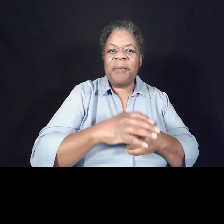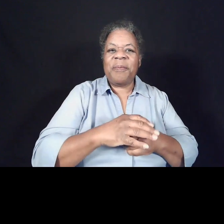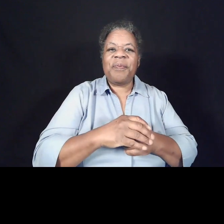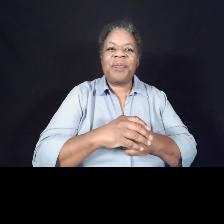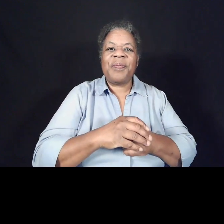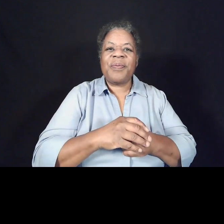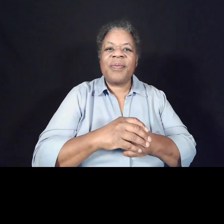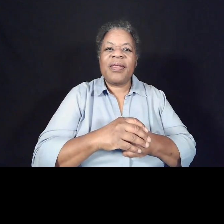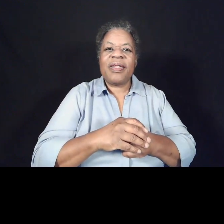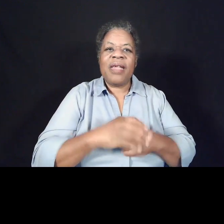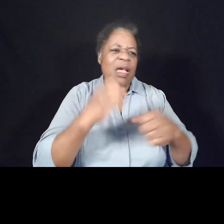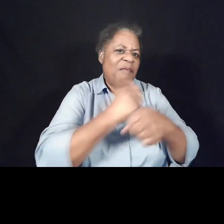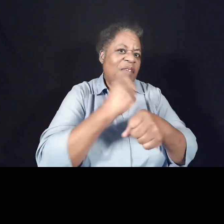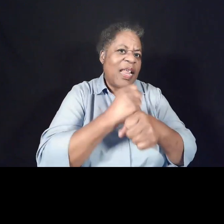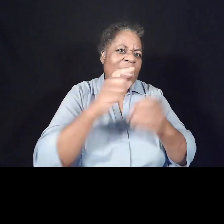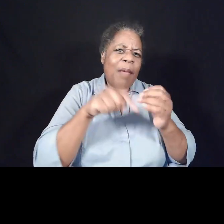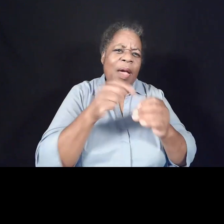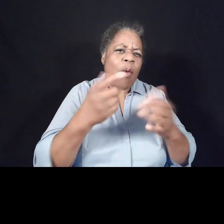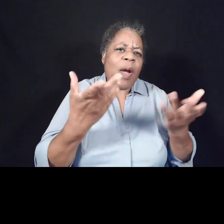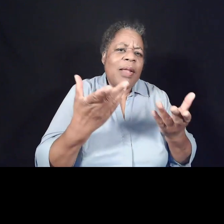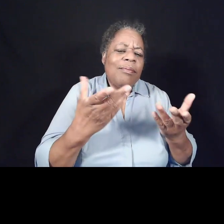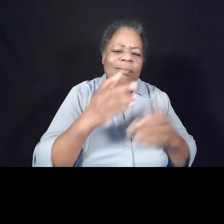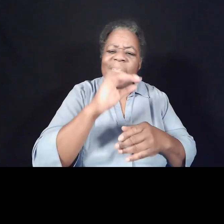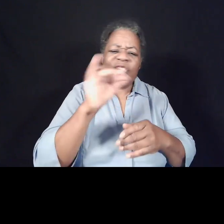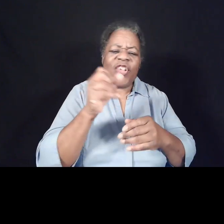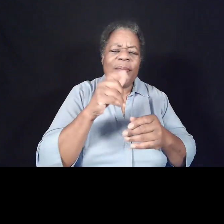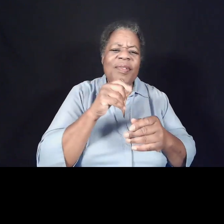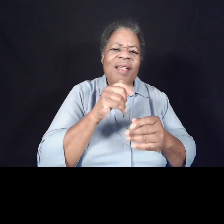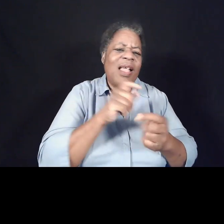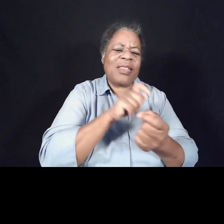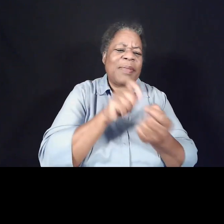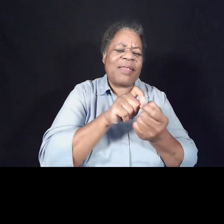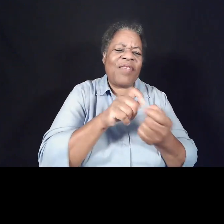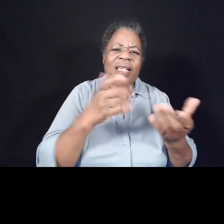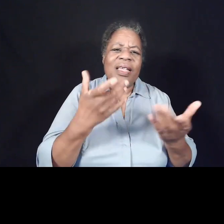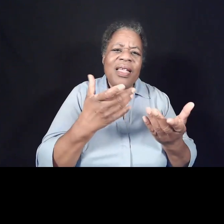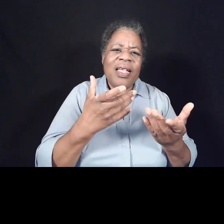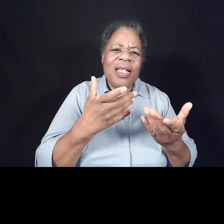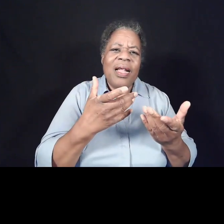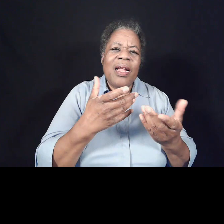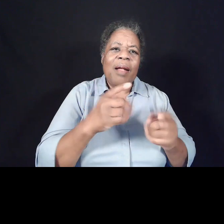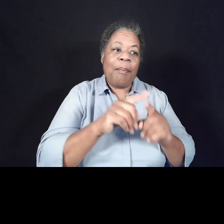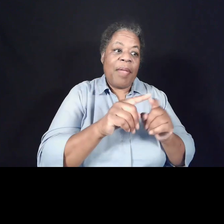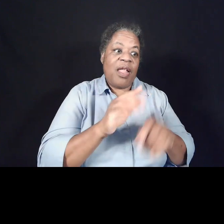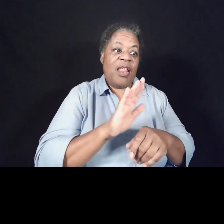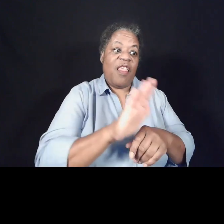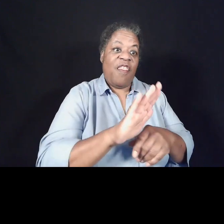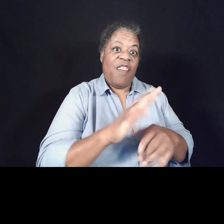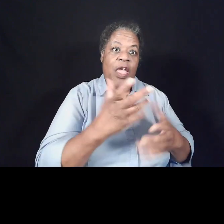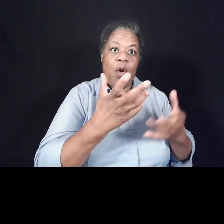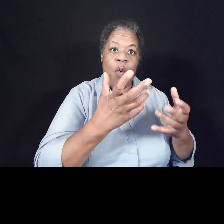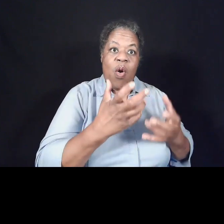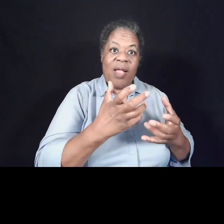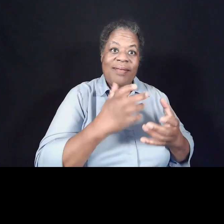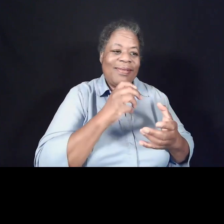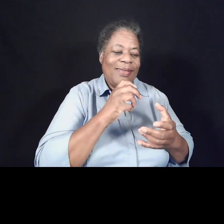What were they fighting about? Well, James doesn't say specifically, but it seems like their wants were out of